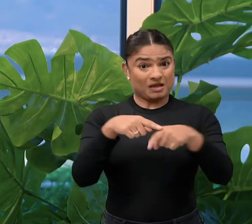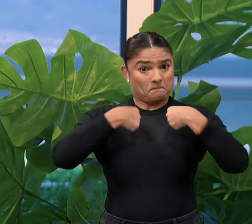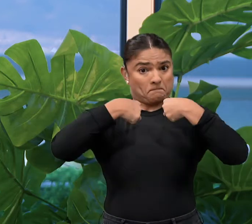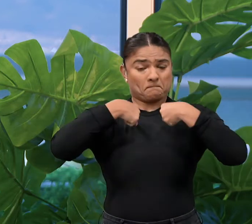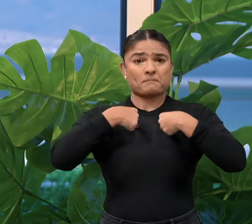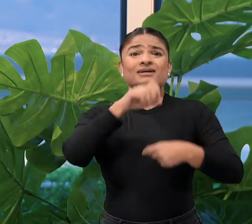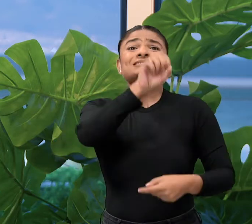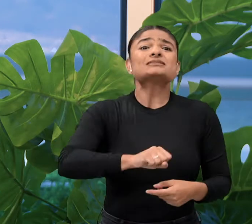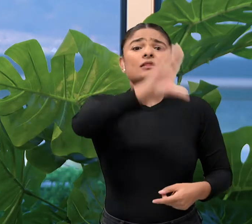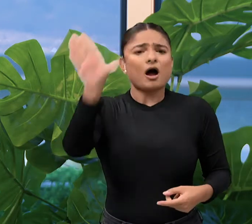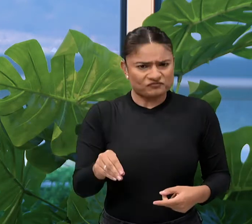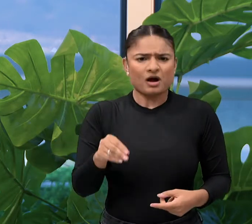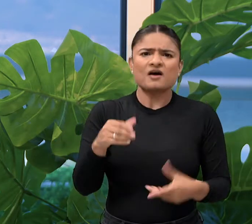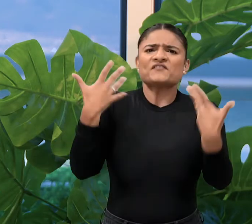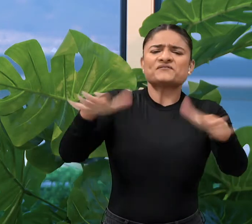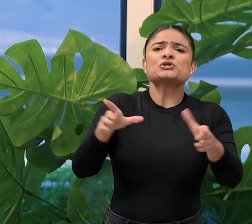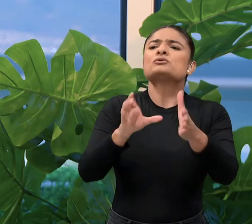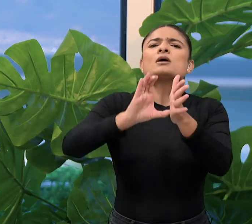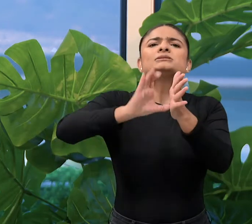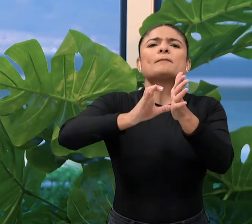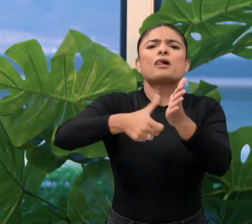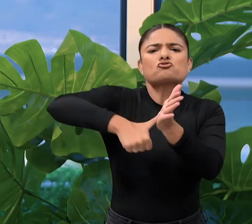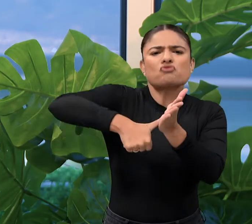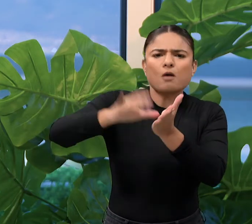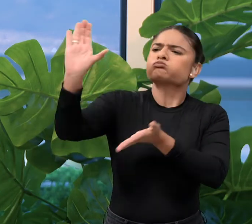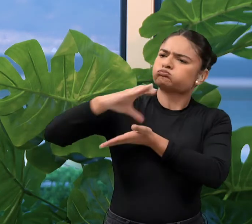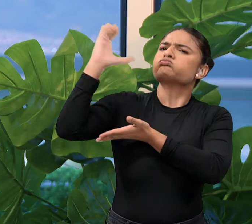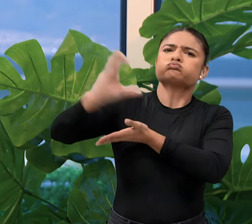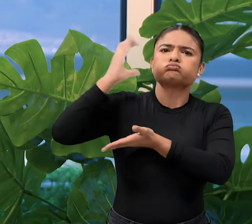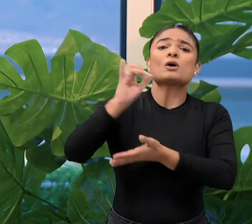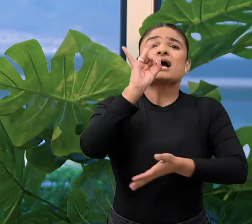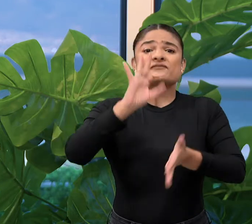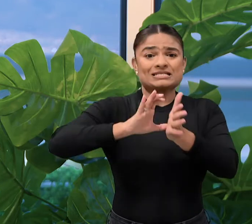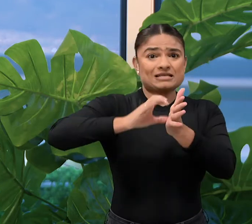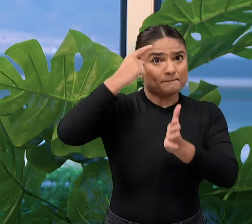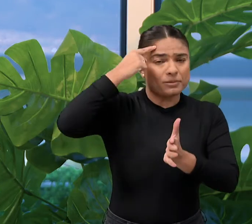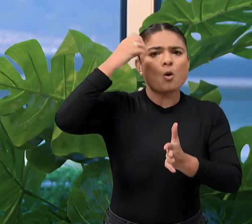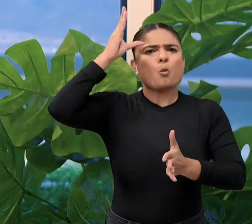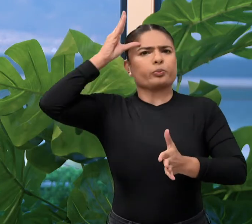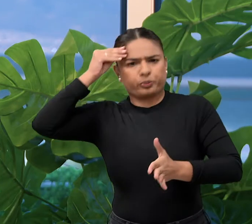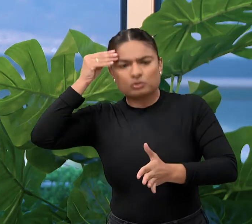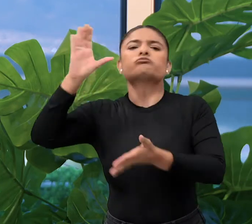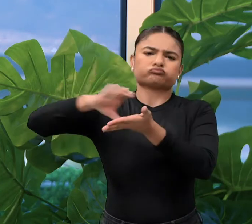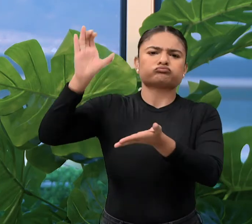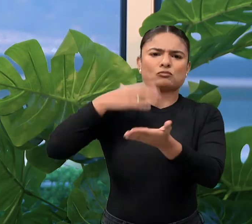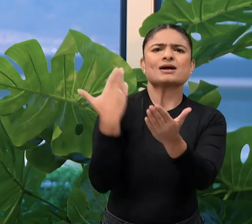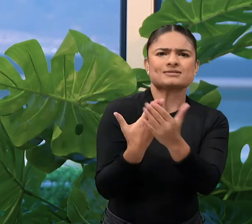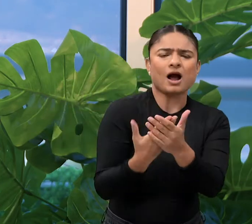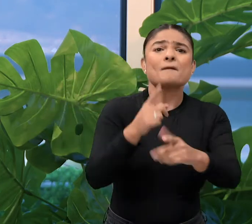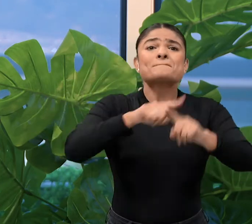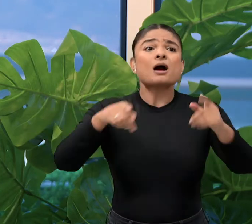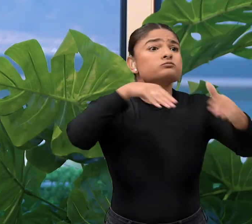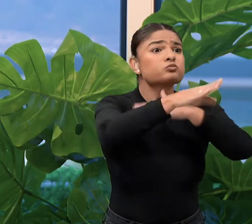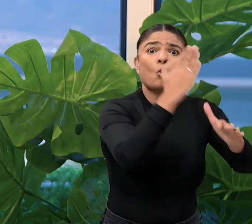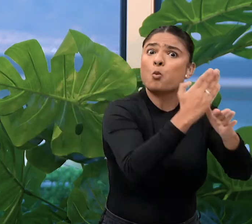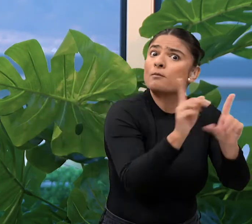myself included. In South Africa, you can apply for a disability grant if you have a physical or mental disability that makes you unfit to work for